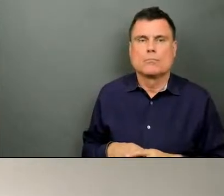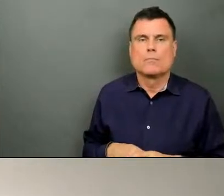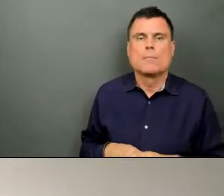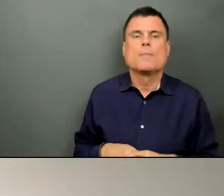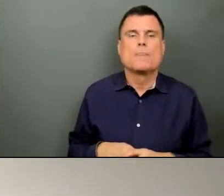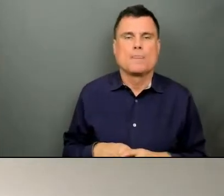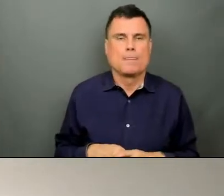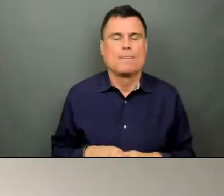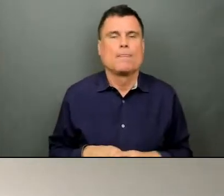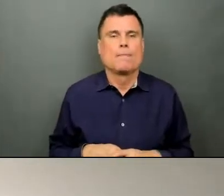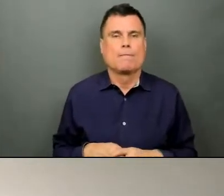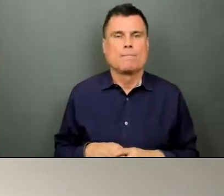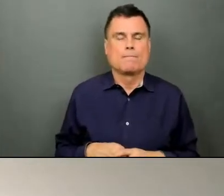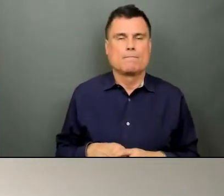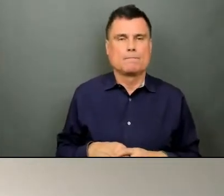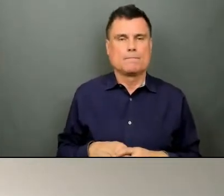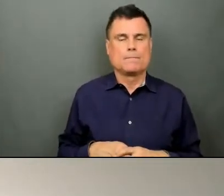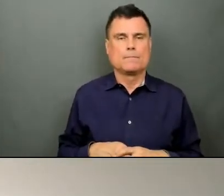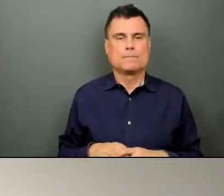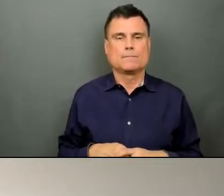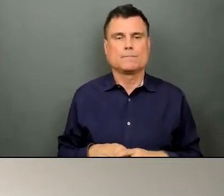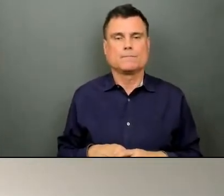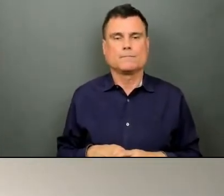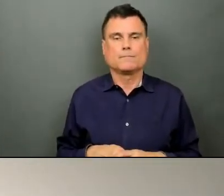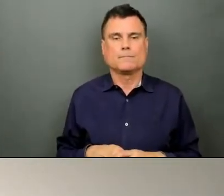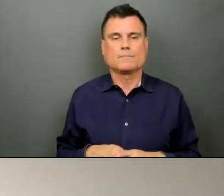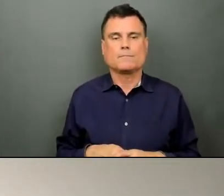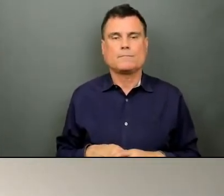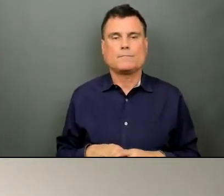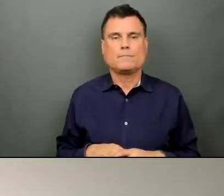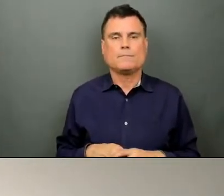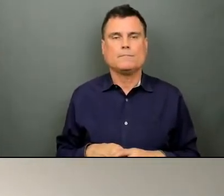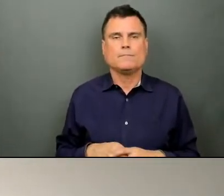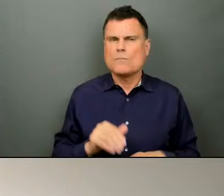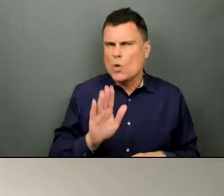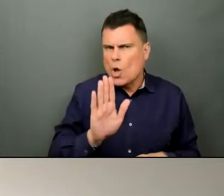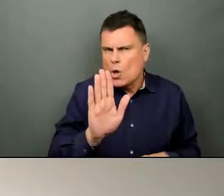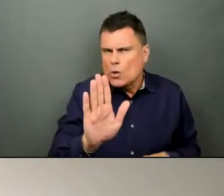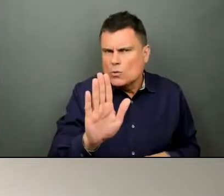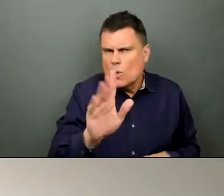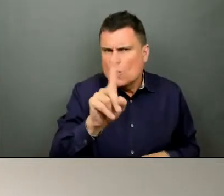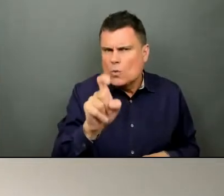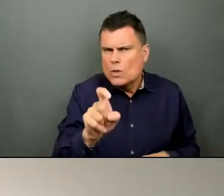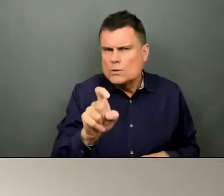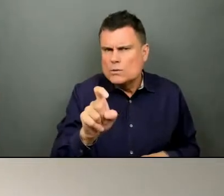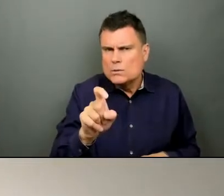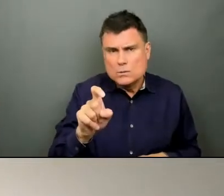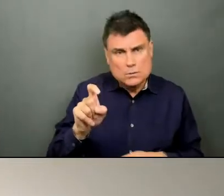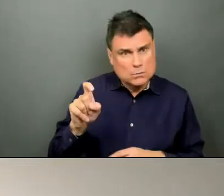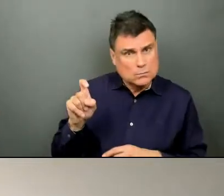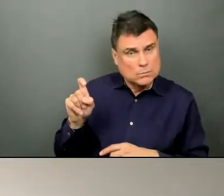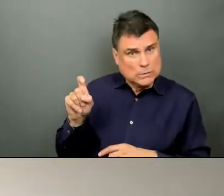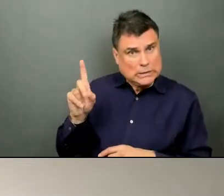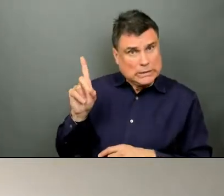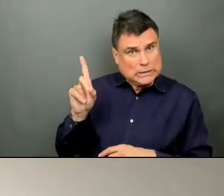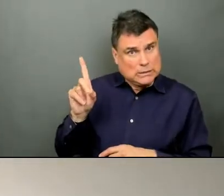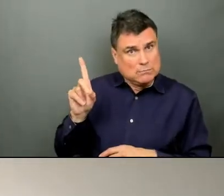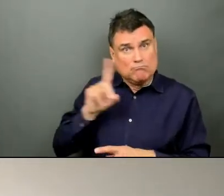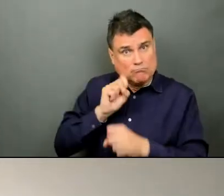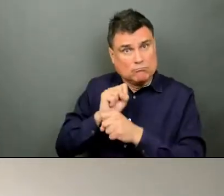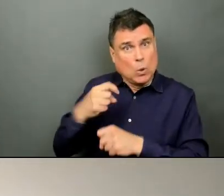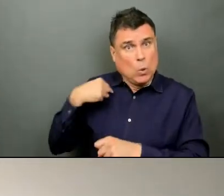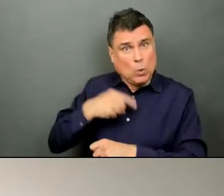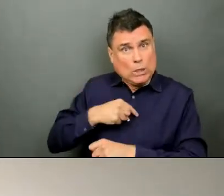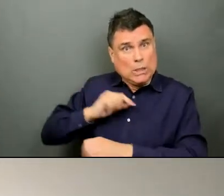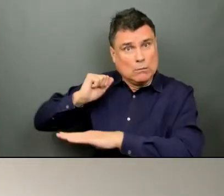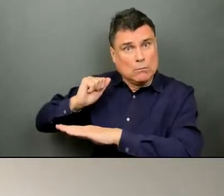So the question is whether or not there are added resources. So Foundry Virtual was really created out